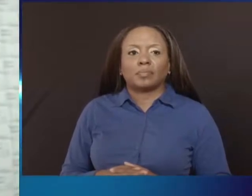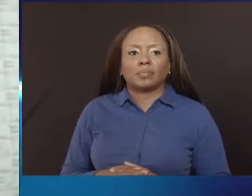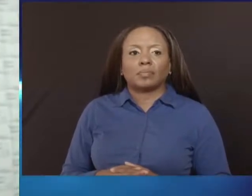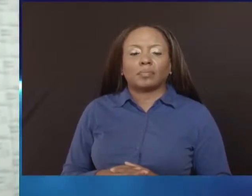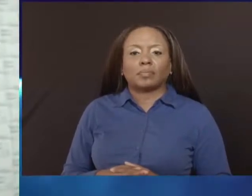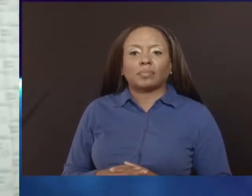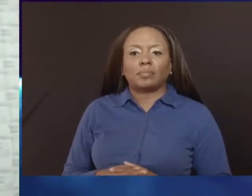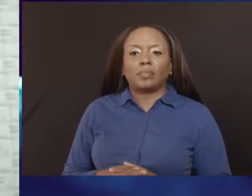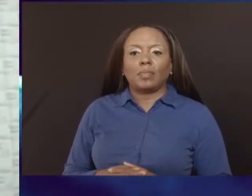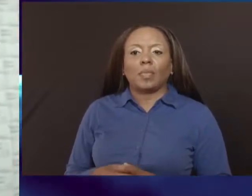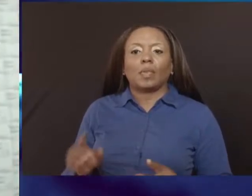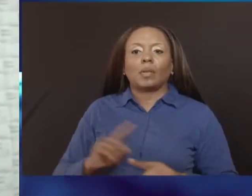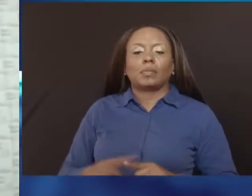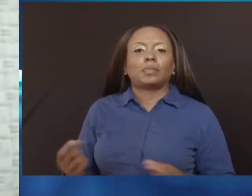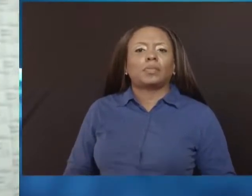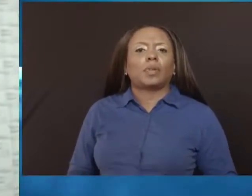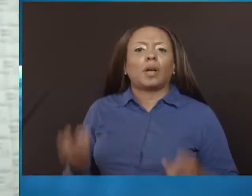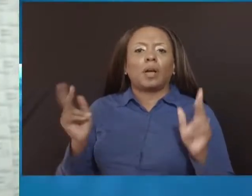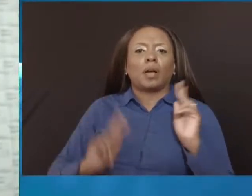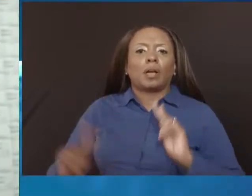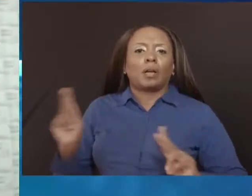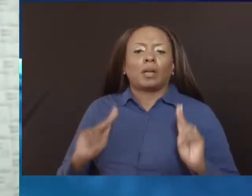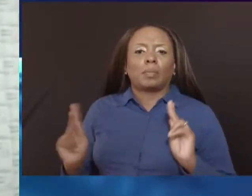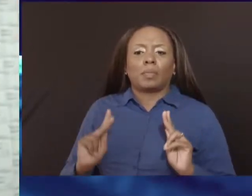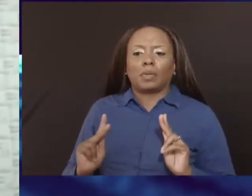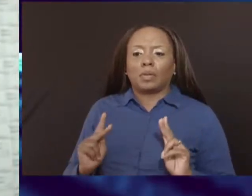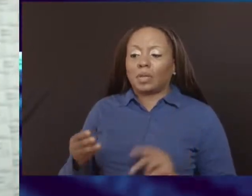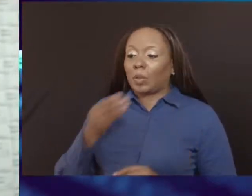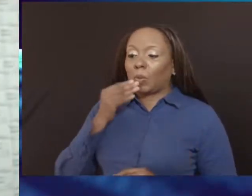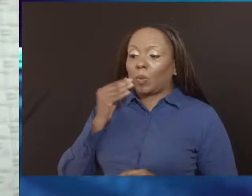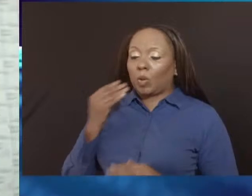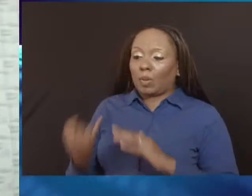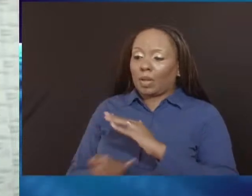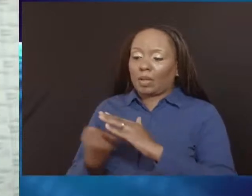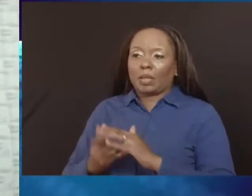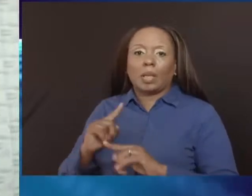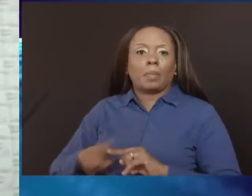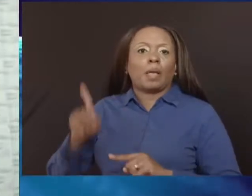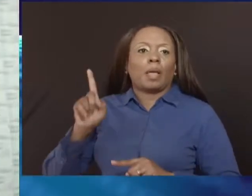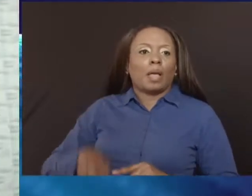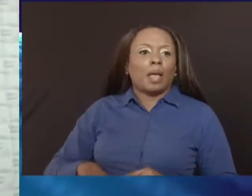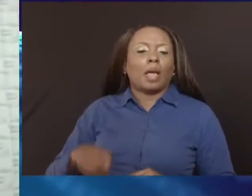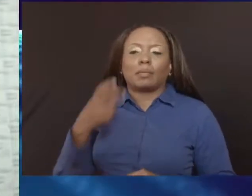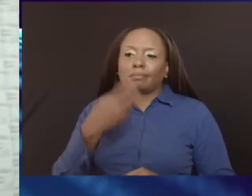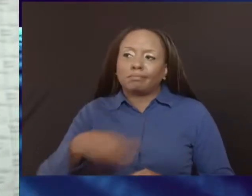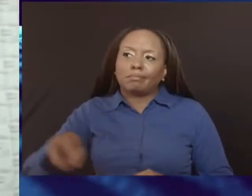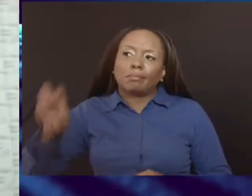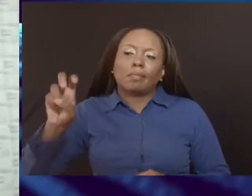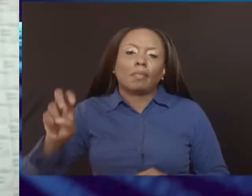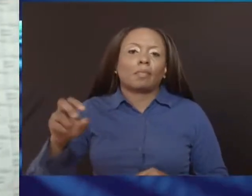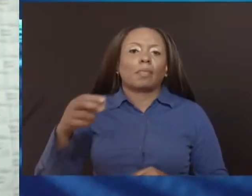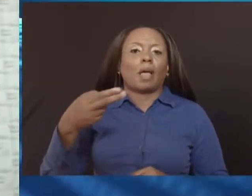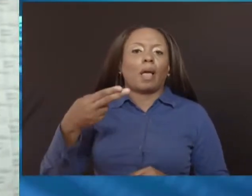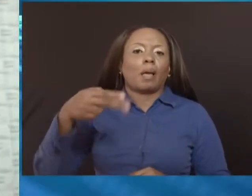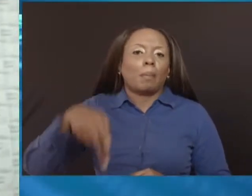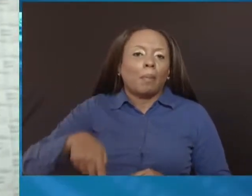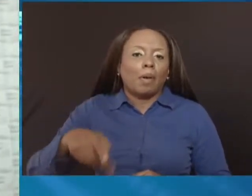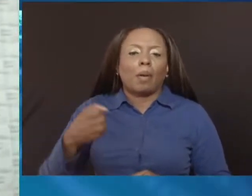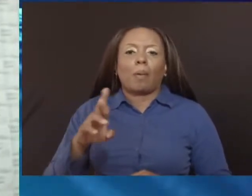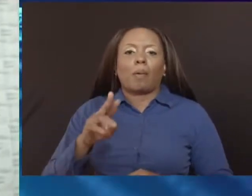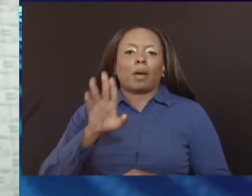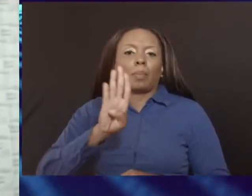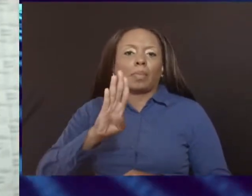carried to one of the other external centers because their level shifted from the green to the red?